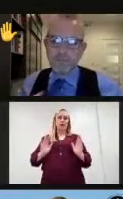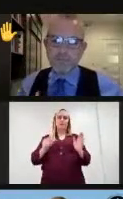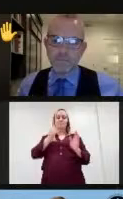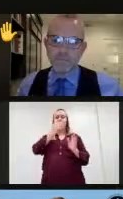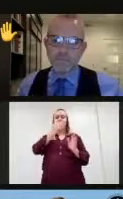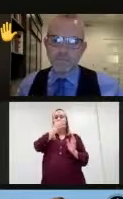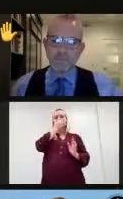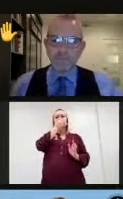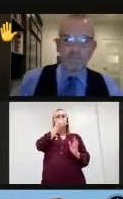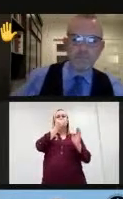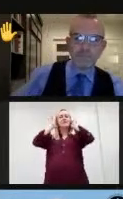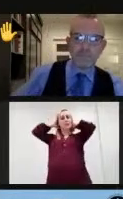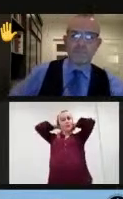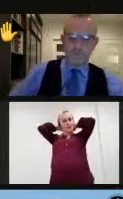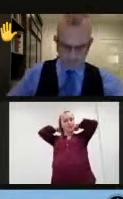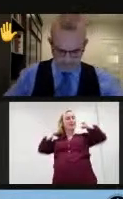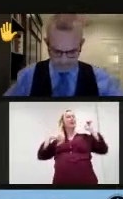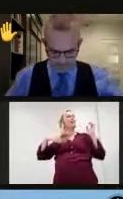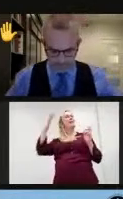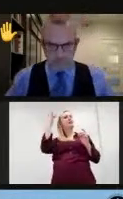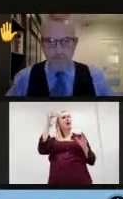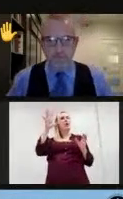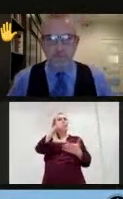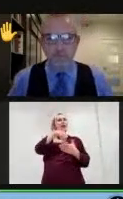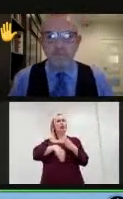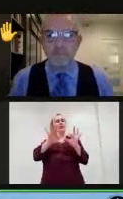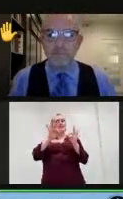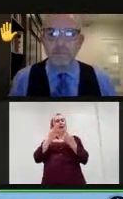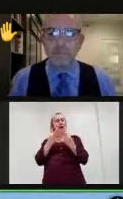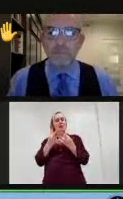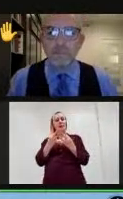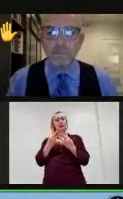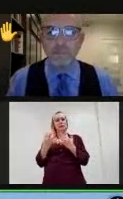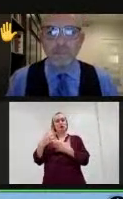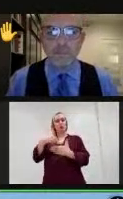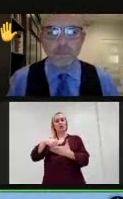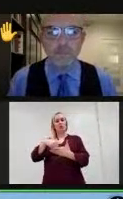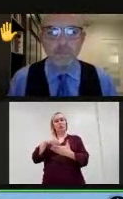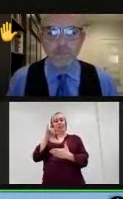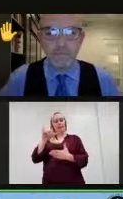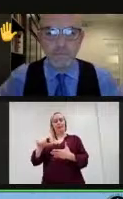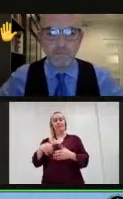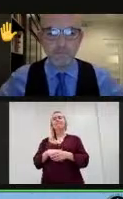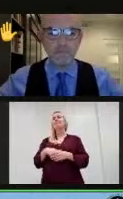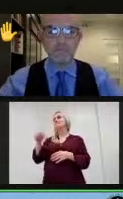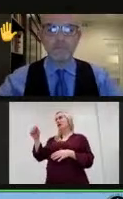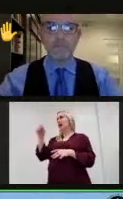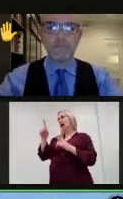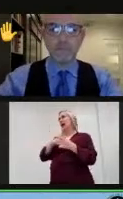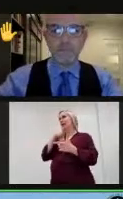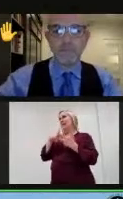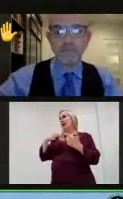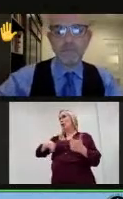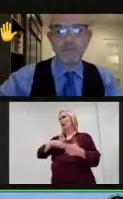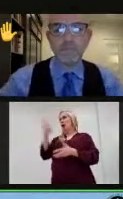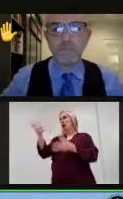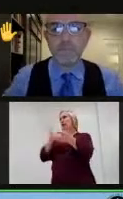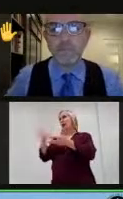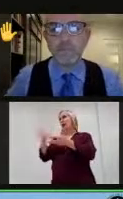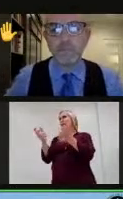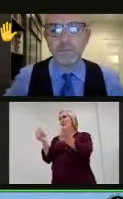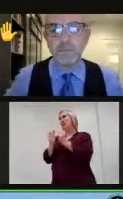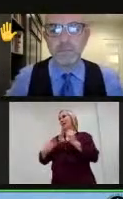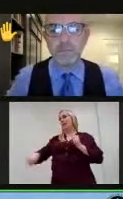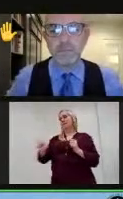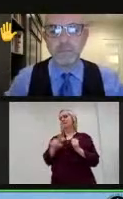that's why we use the term family to try to incorporate. Yeah, that's what I was thinking. And then all of us are collaborating with them to